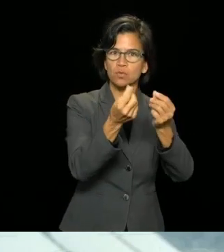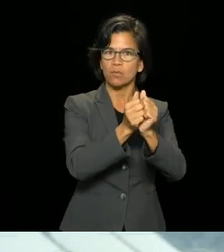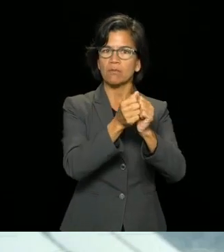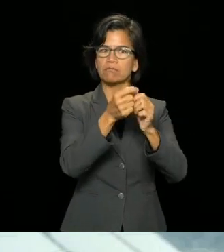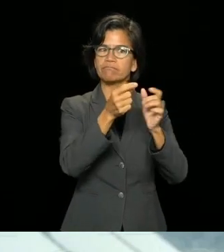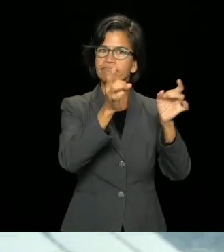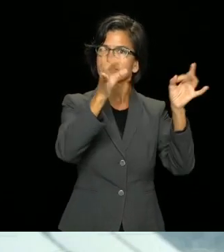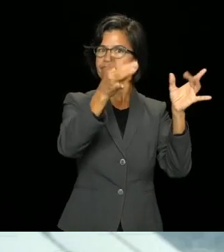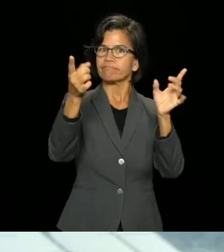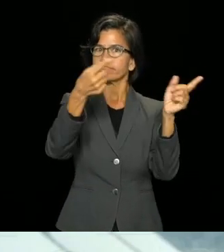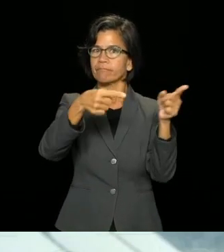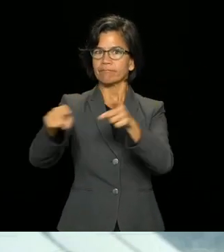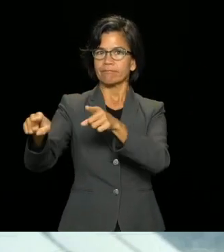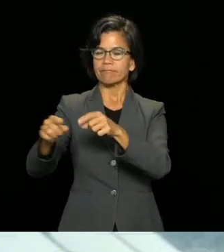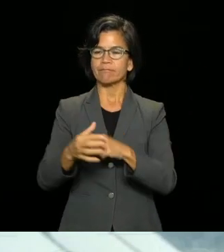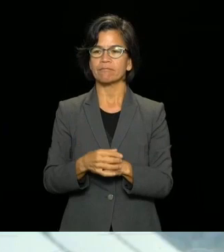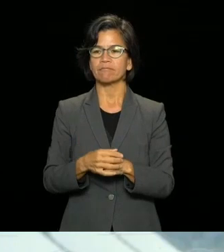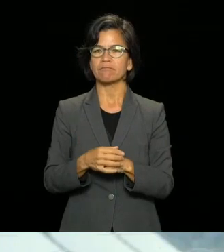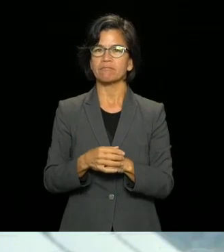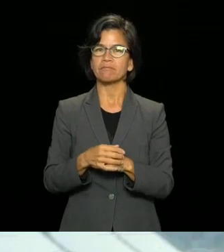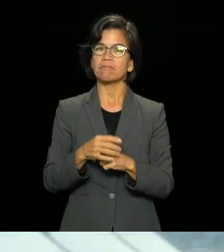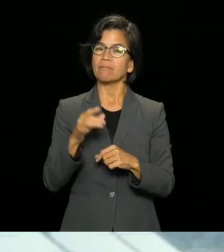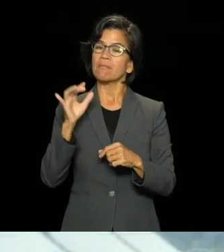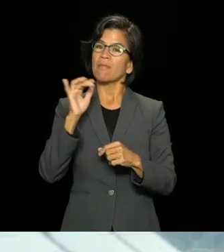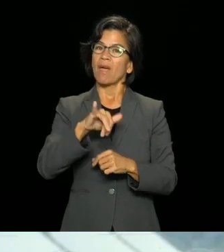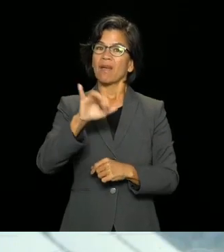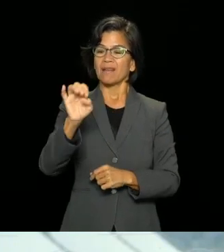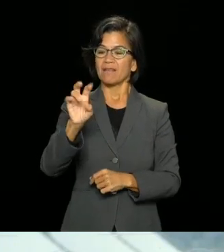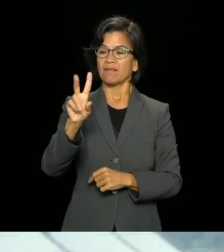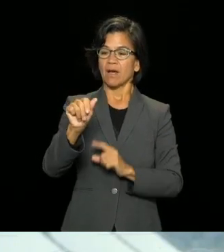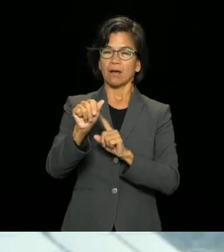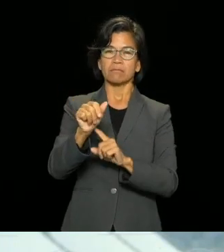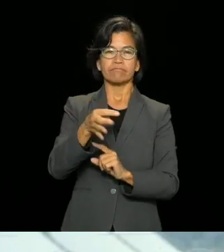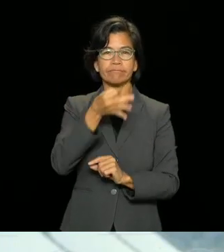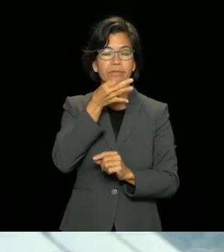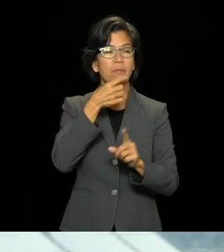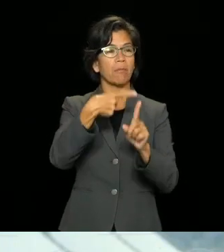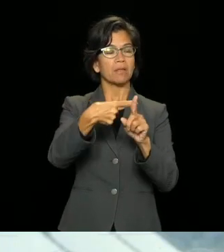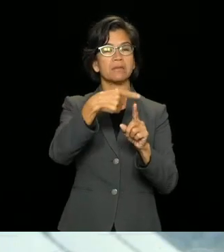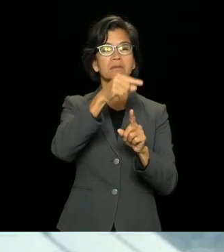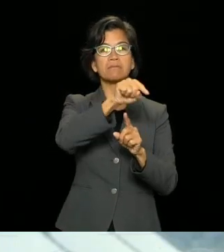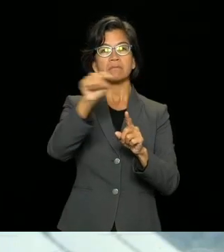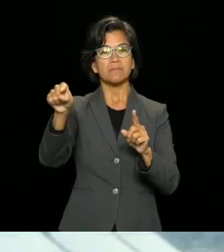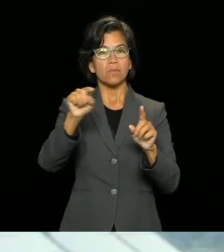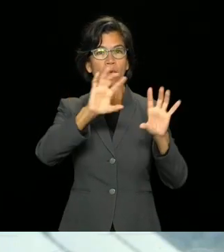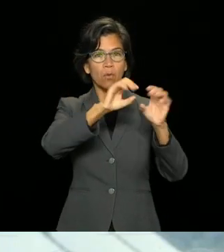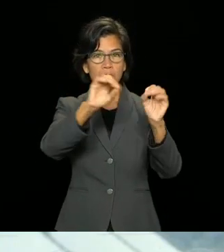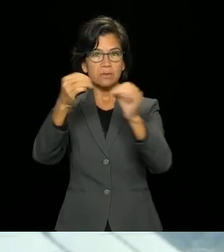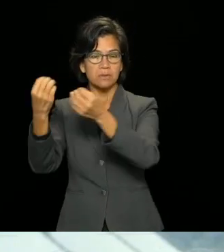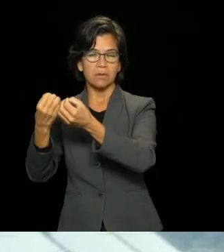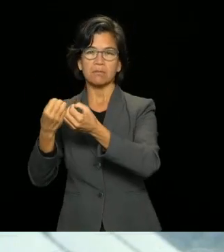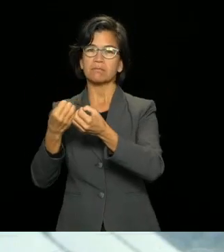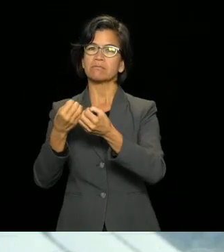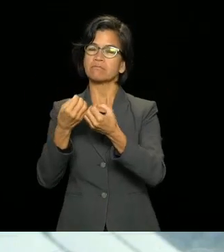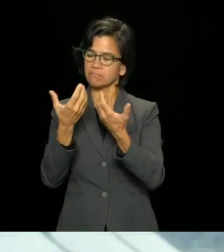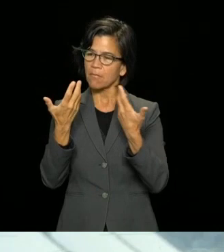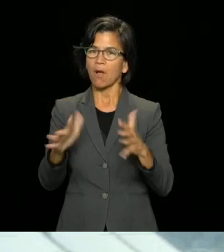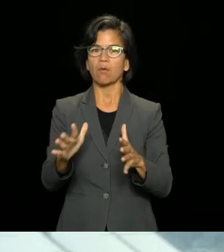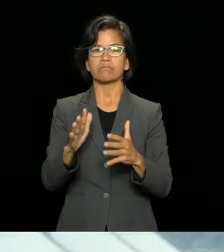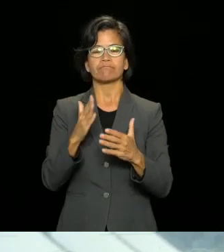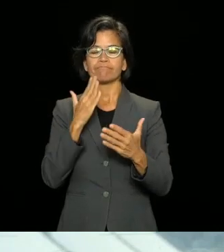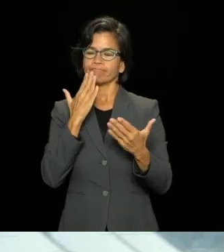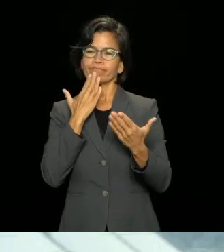confident that with their expertise and passion for helping those in need, EVA BC, in partnership with this